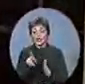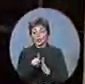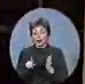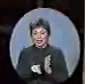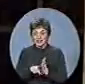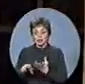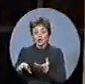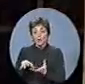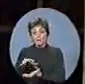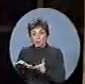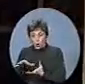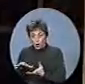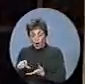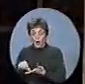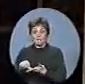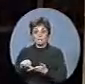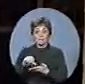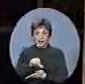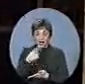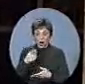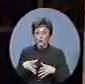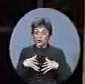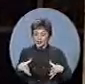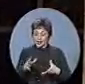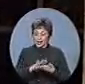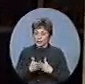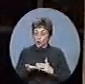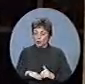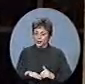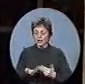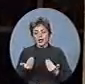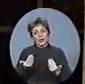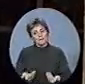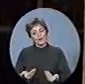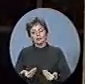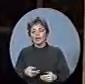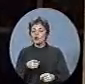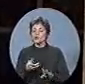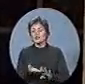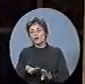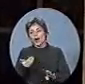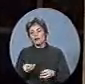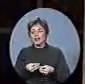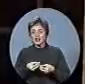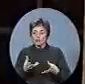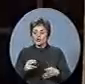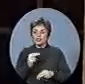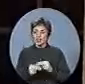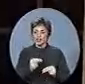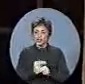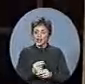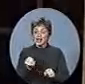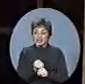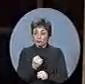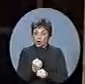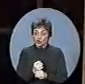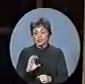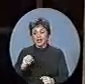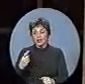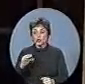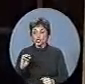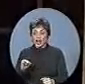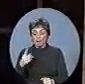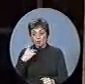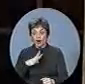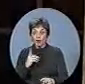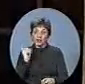of polluter pay to the major oil companies, now the government wants to withdraw multinationals producing GMOs